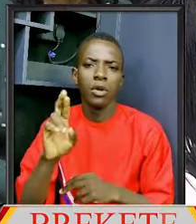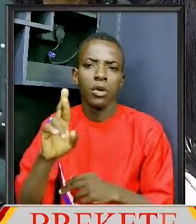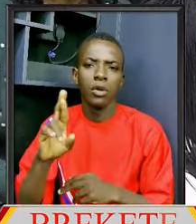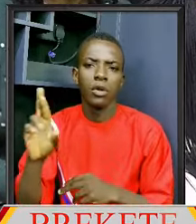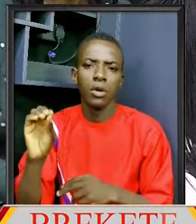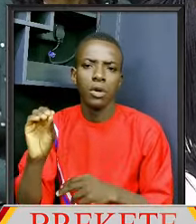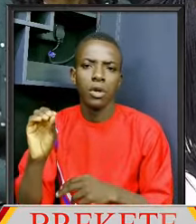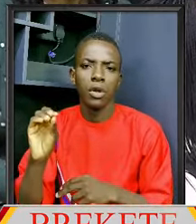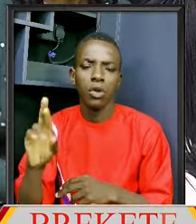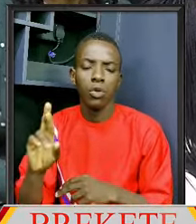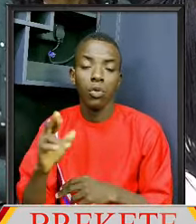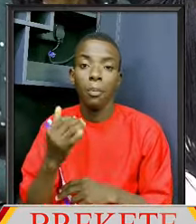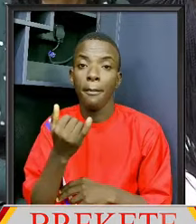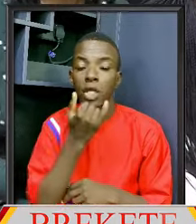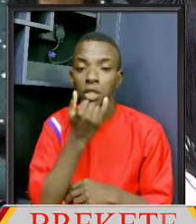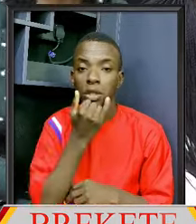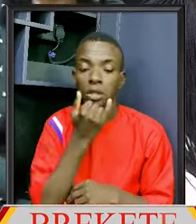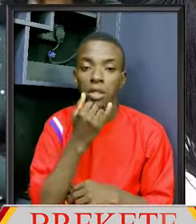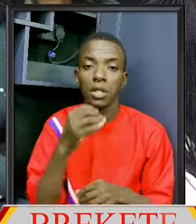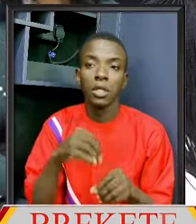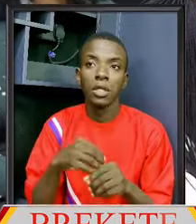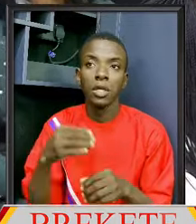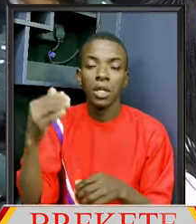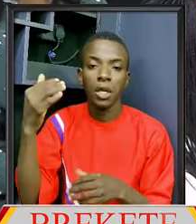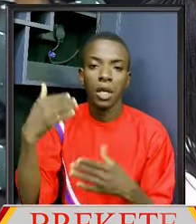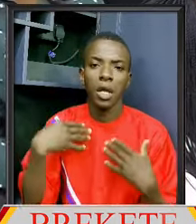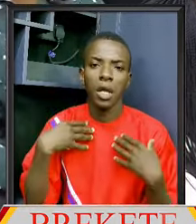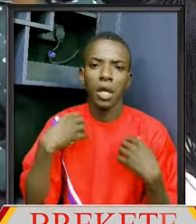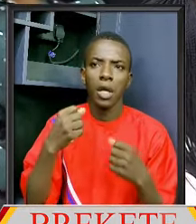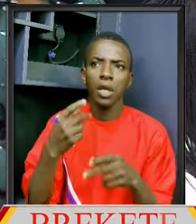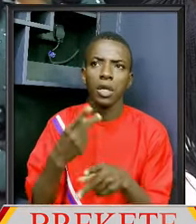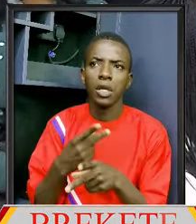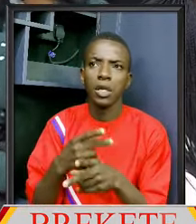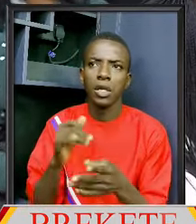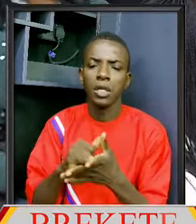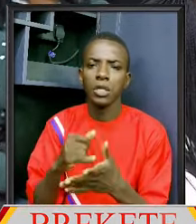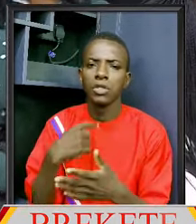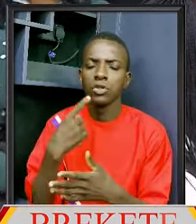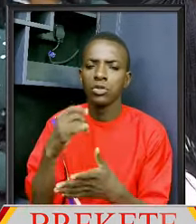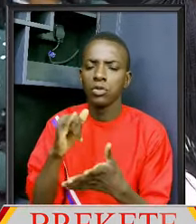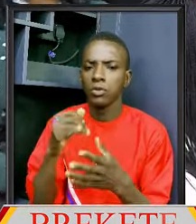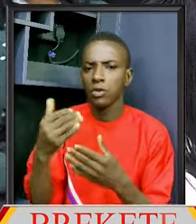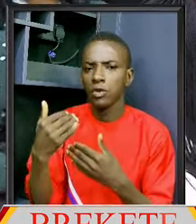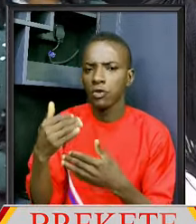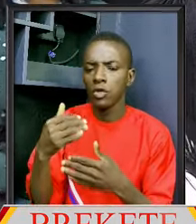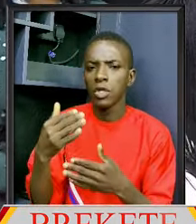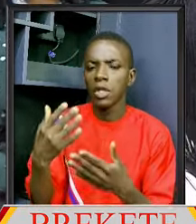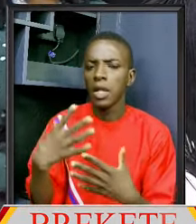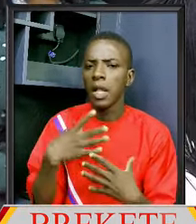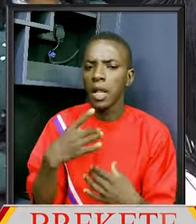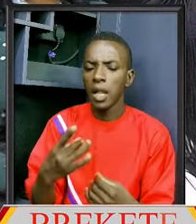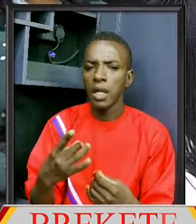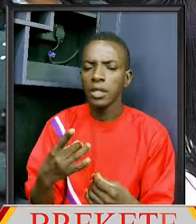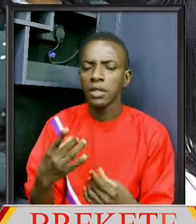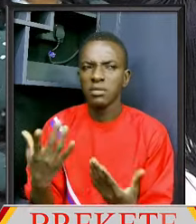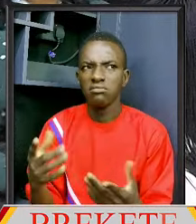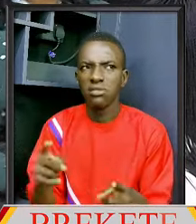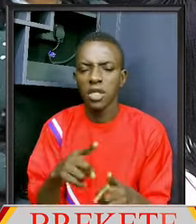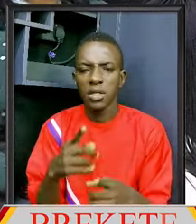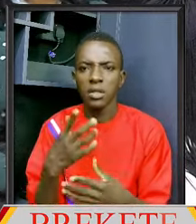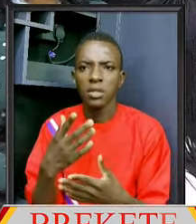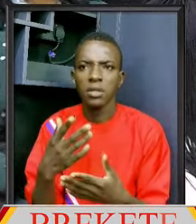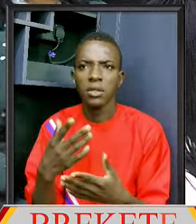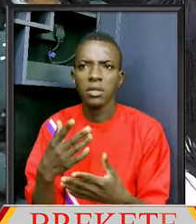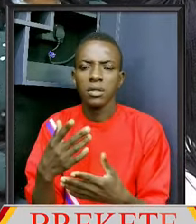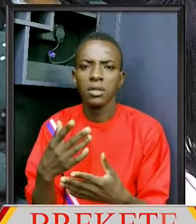can't compare human error in healthcare. Now I talked before, say there's likely the impact